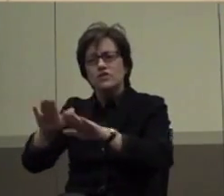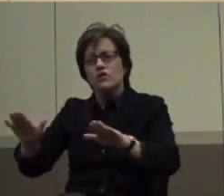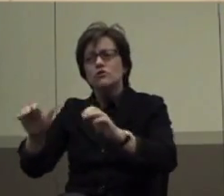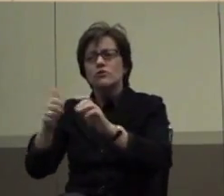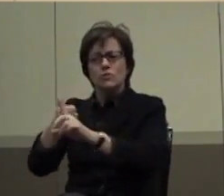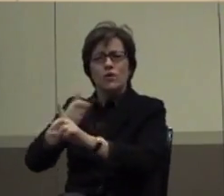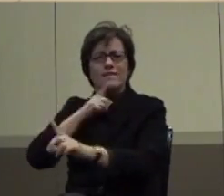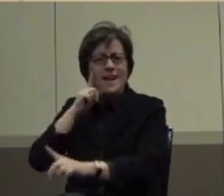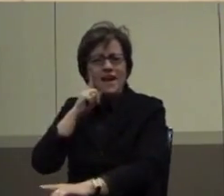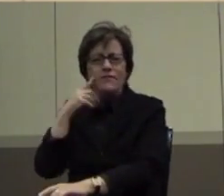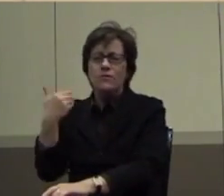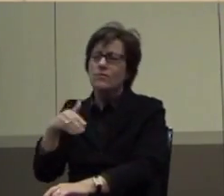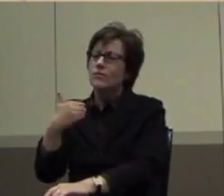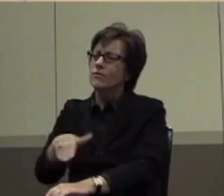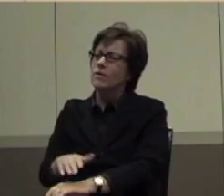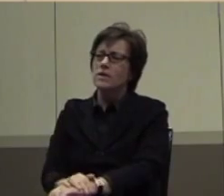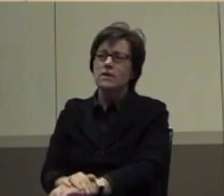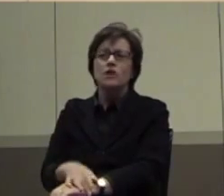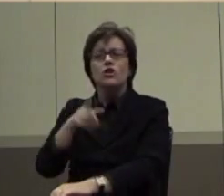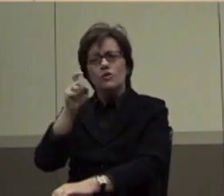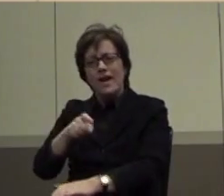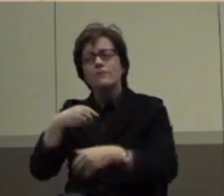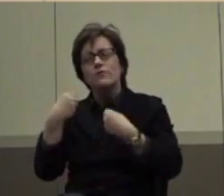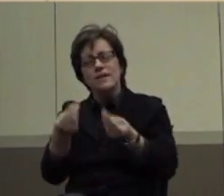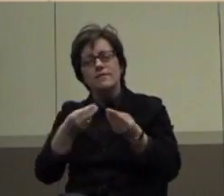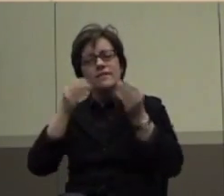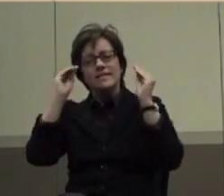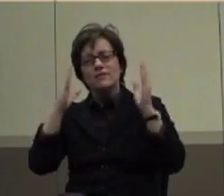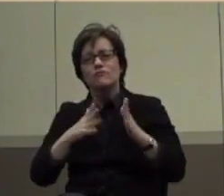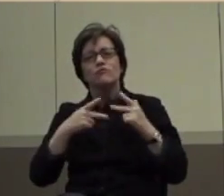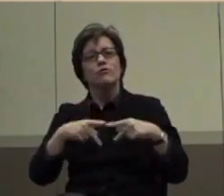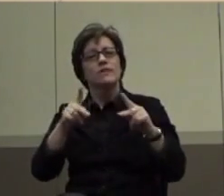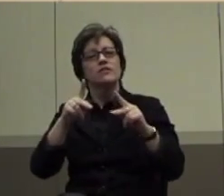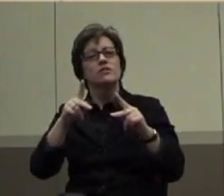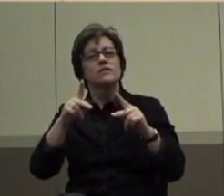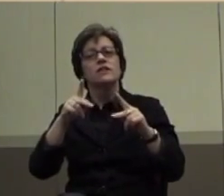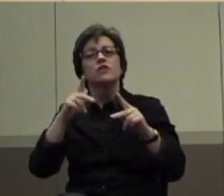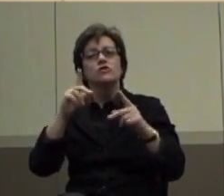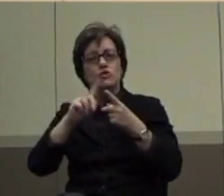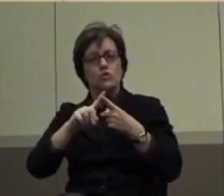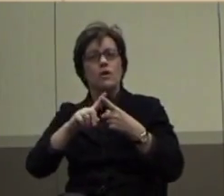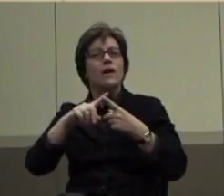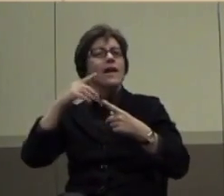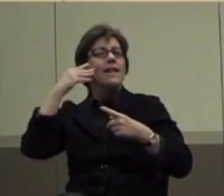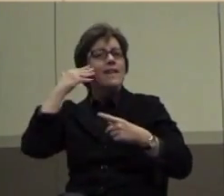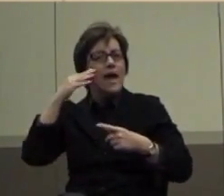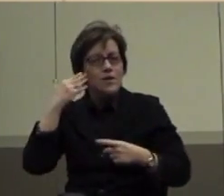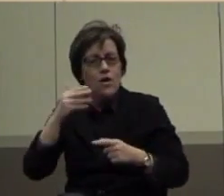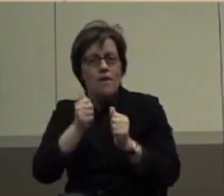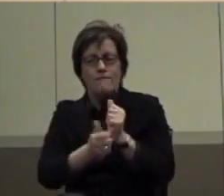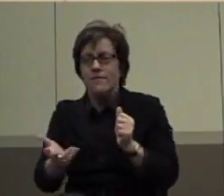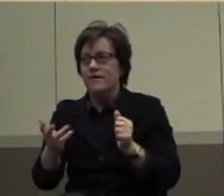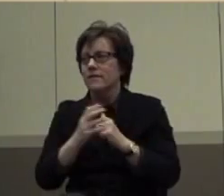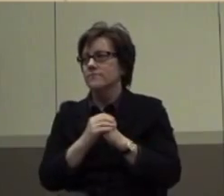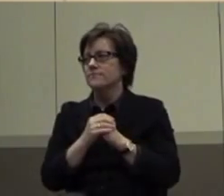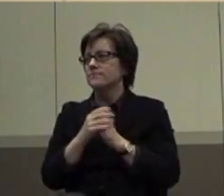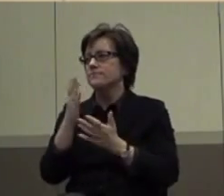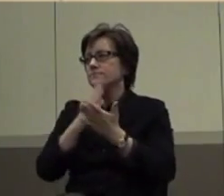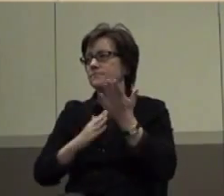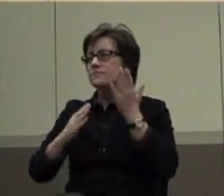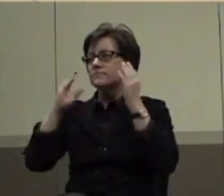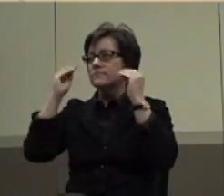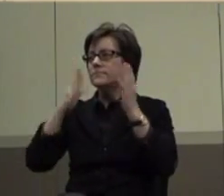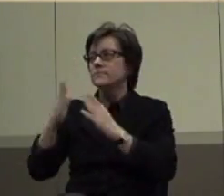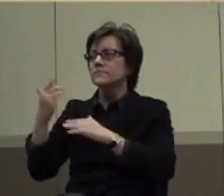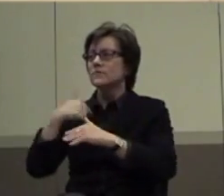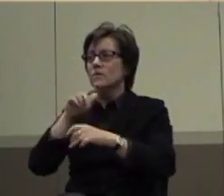give teachers kind of permission to not know. Now, the other side of it is that there are certain teachers, and we'll talk about as we get